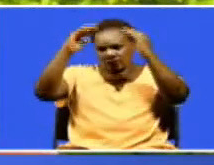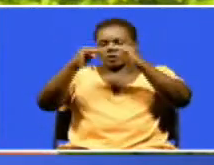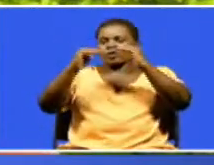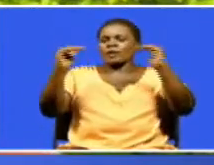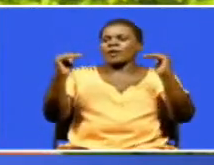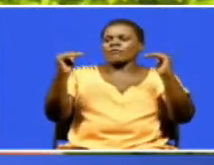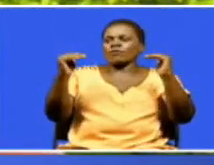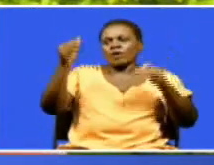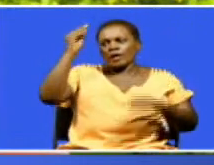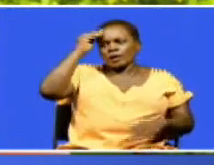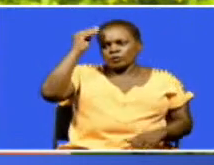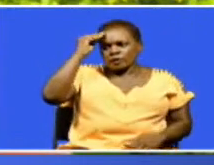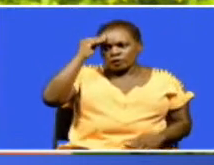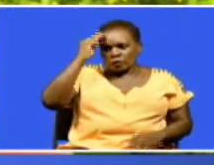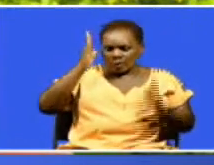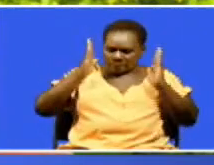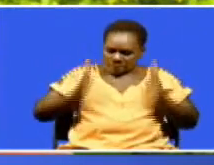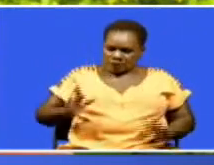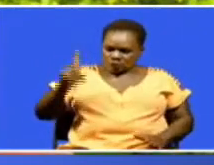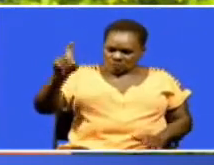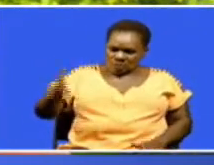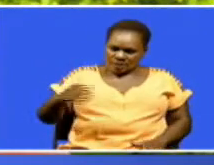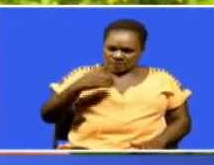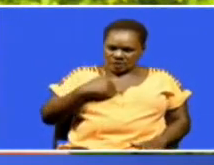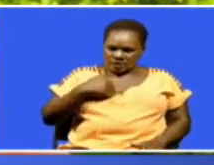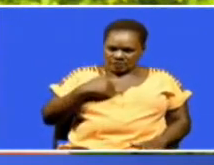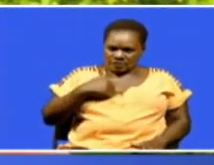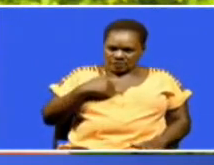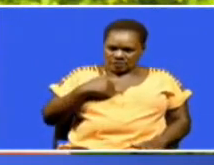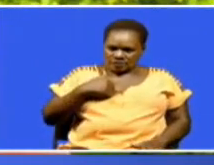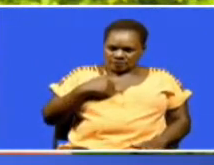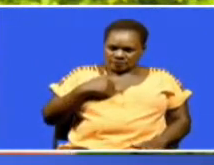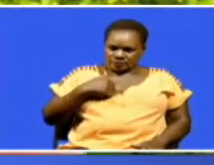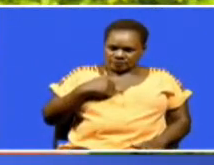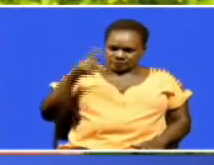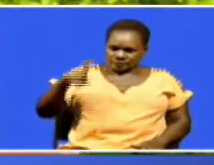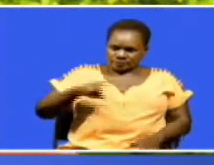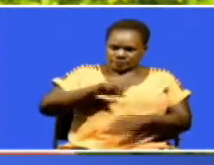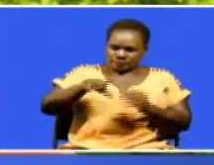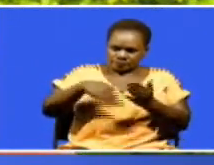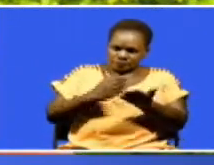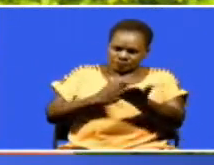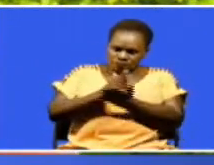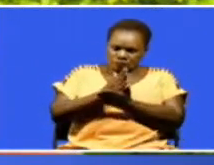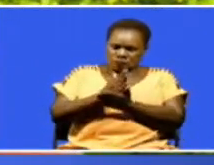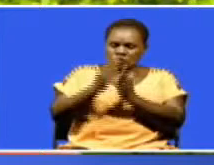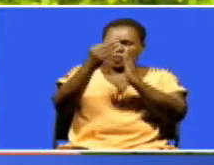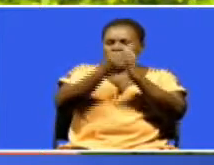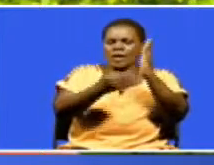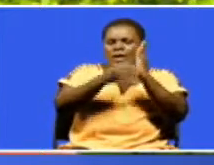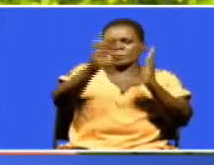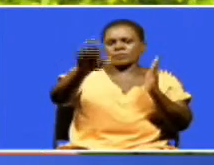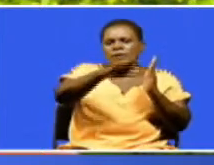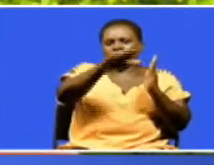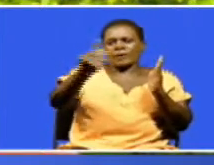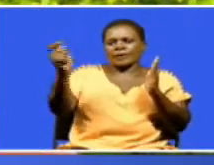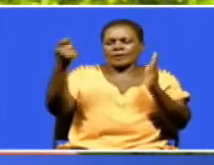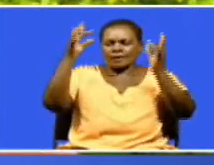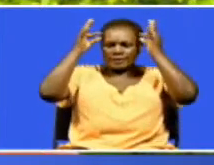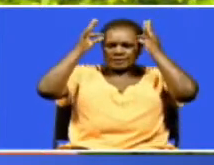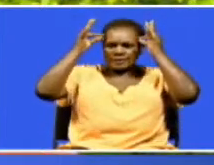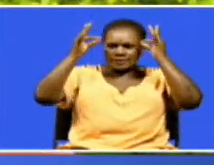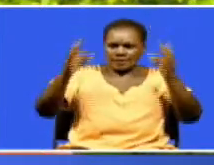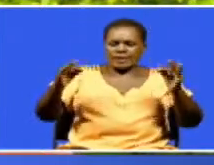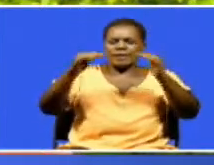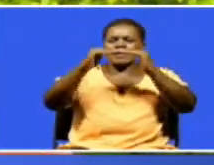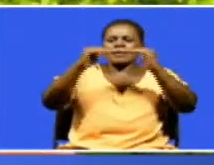of education that a person must have. All it requires is that through an act of parliament, Kenyans determine what